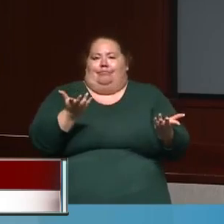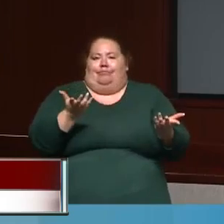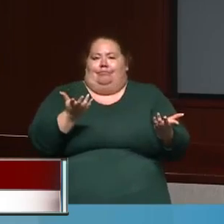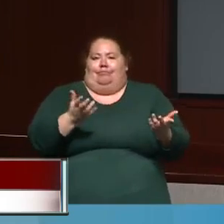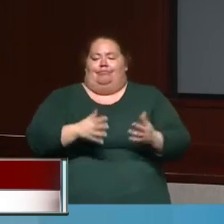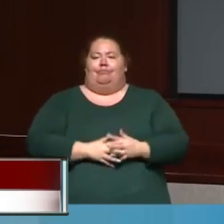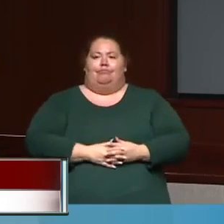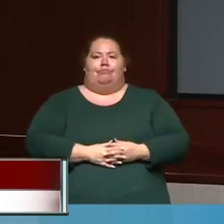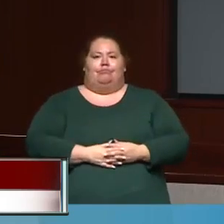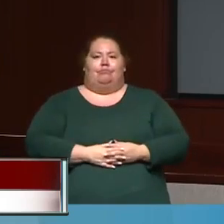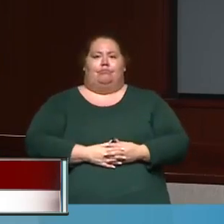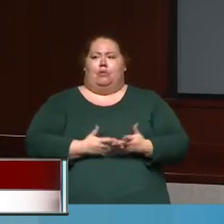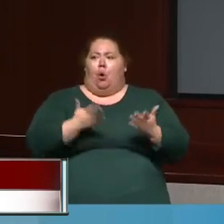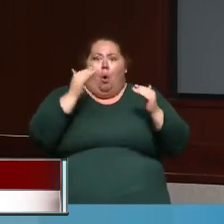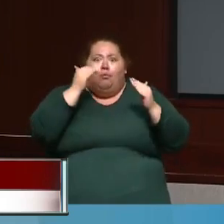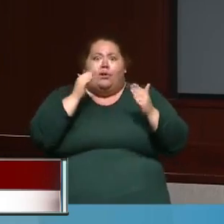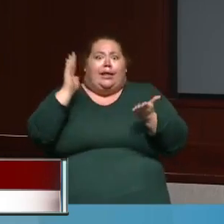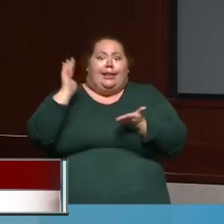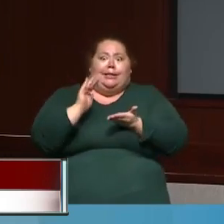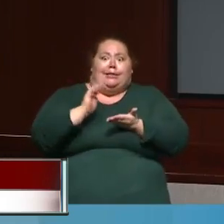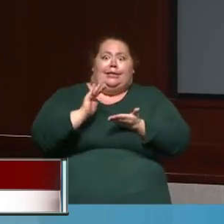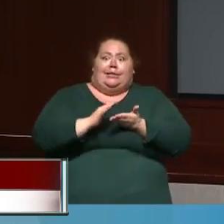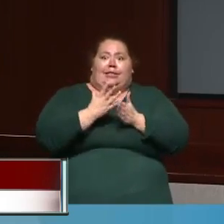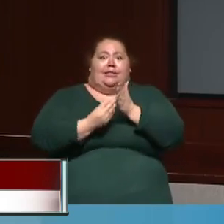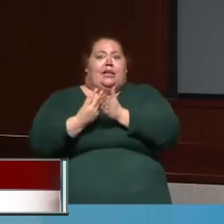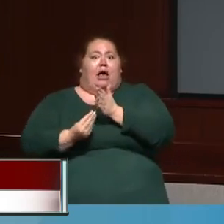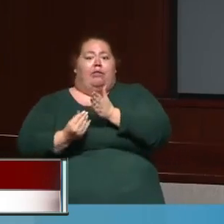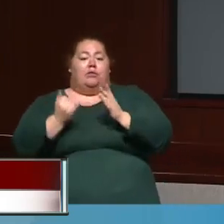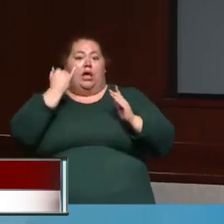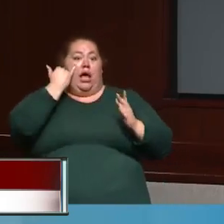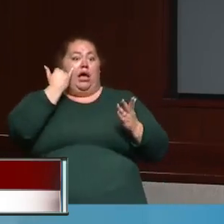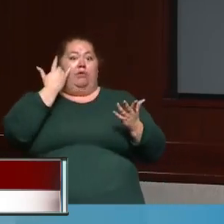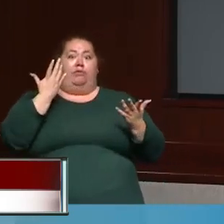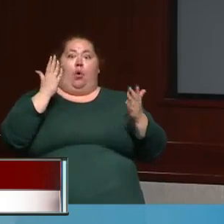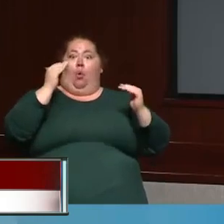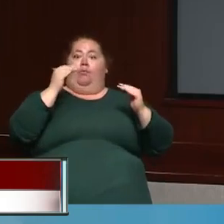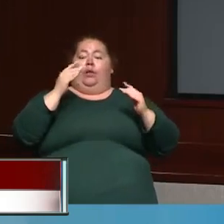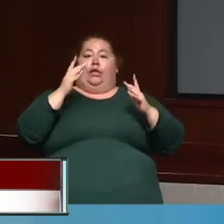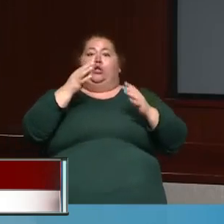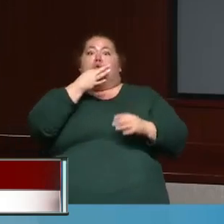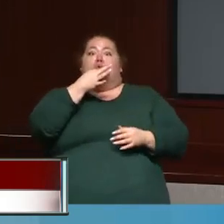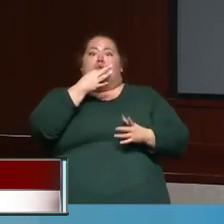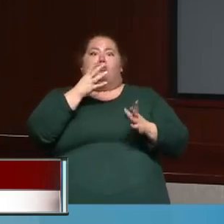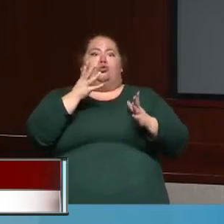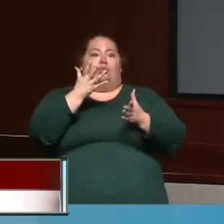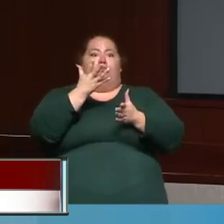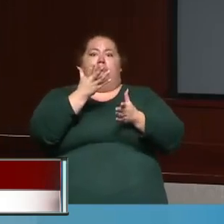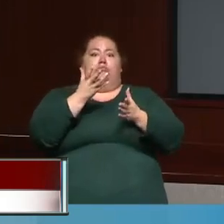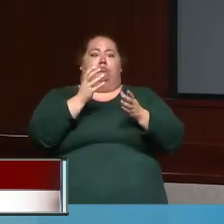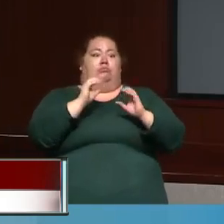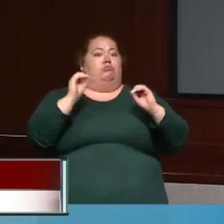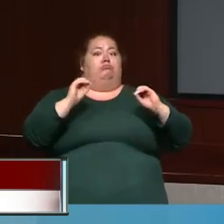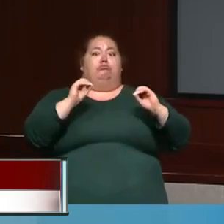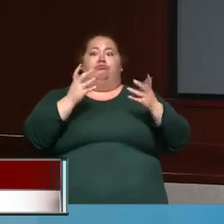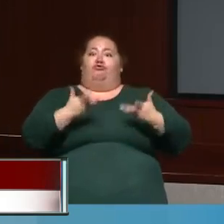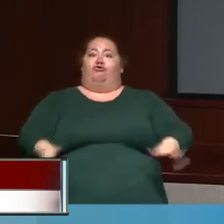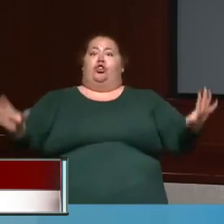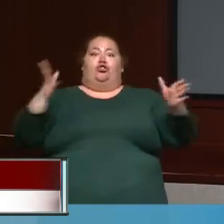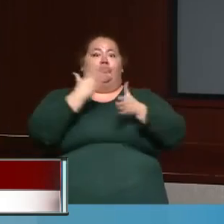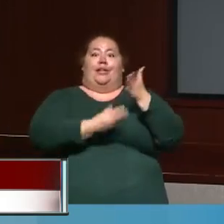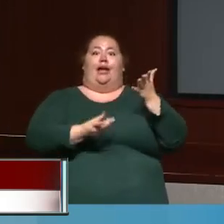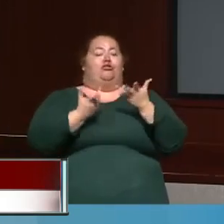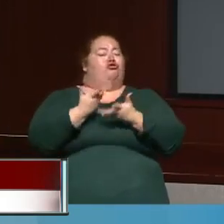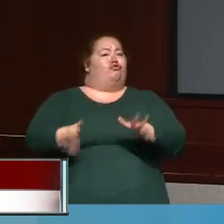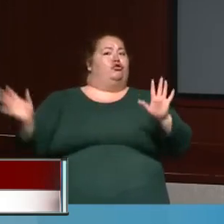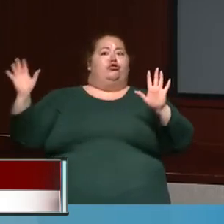because hopefully we have very few deaths. If we get to the point where we have no more deaths due to COVID-19, which is something we all hope for, then we have to reassess at what